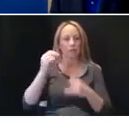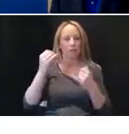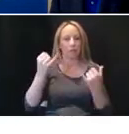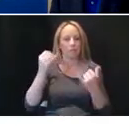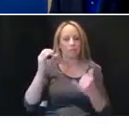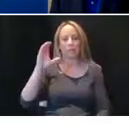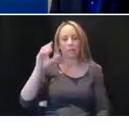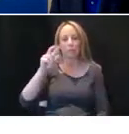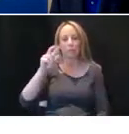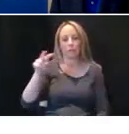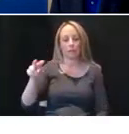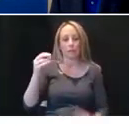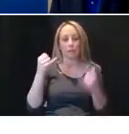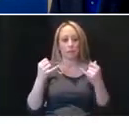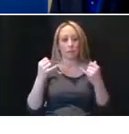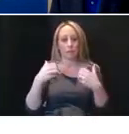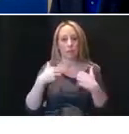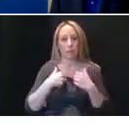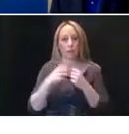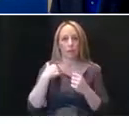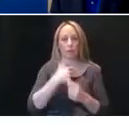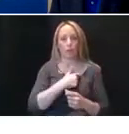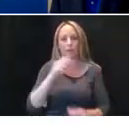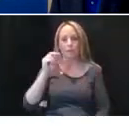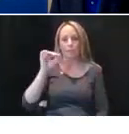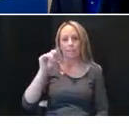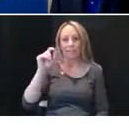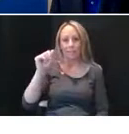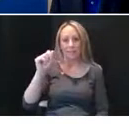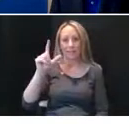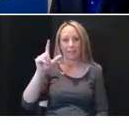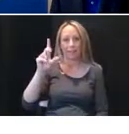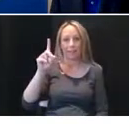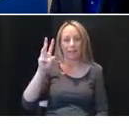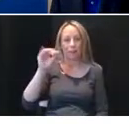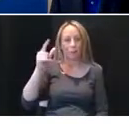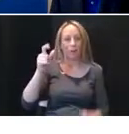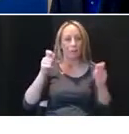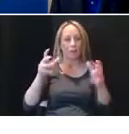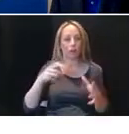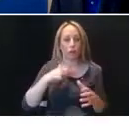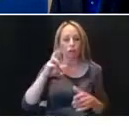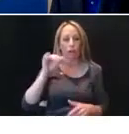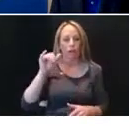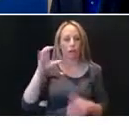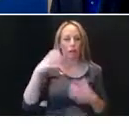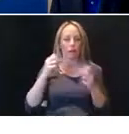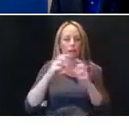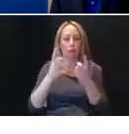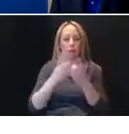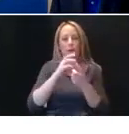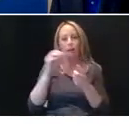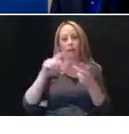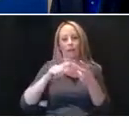22nd. Today, we have with us Nita Ludwig, the administrator of the Rock Island County Health Department, and Edward Rivers,